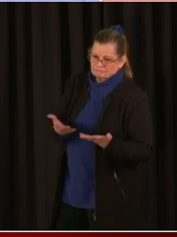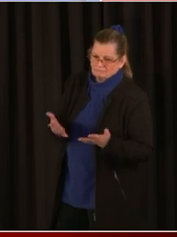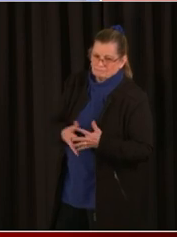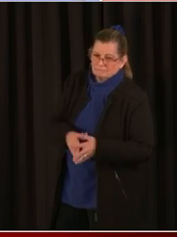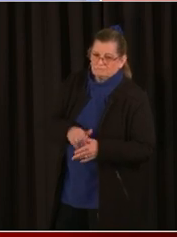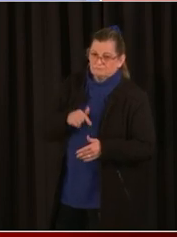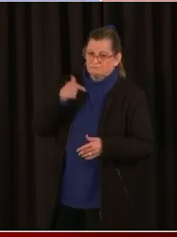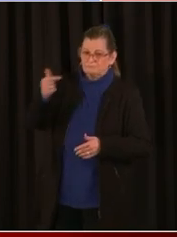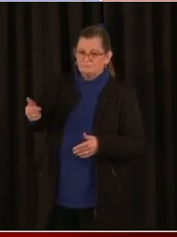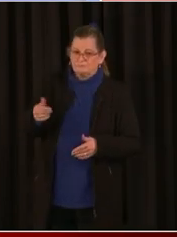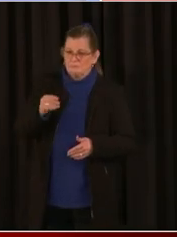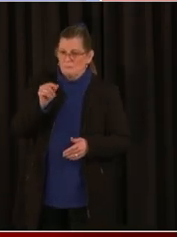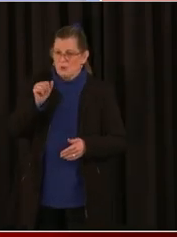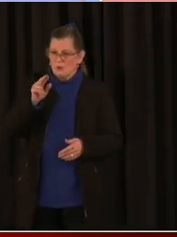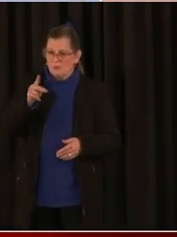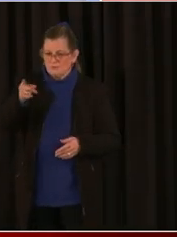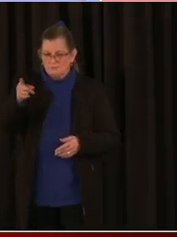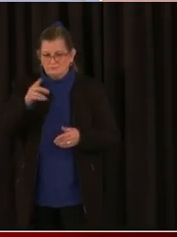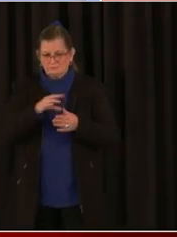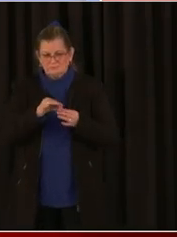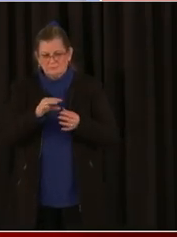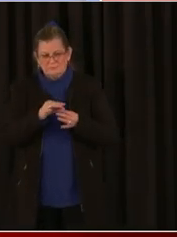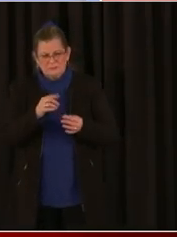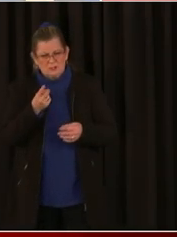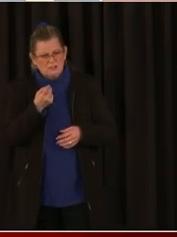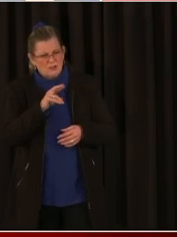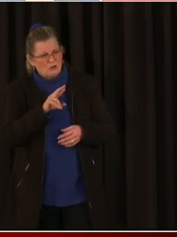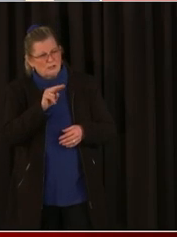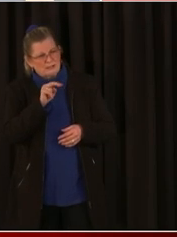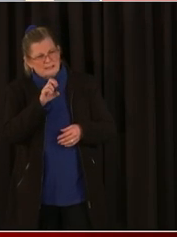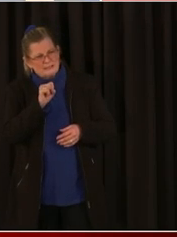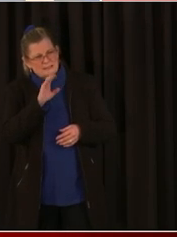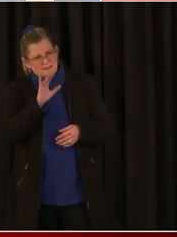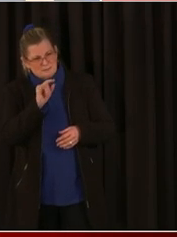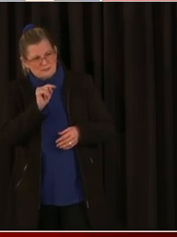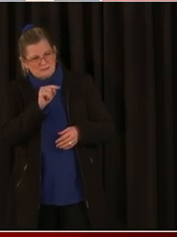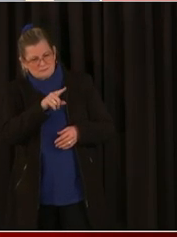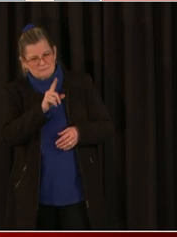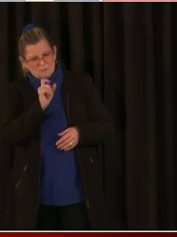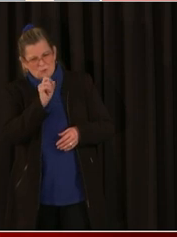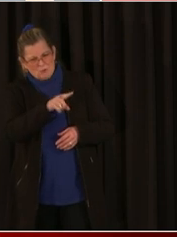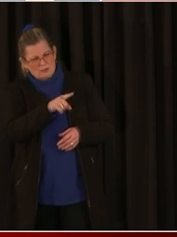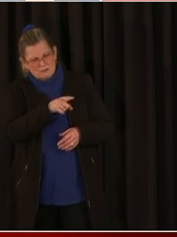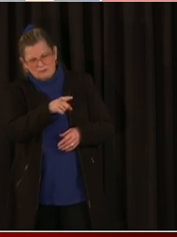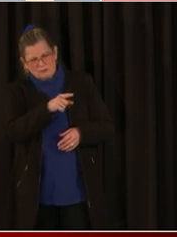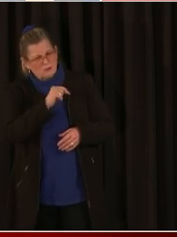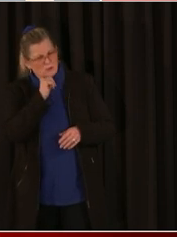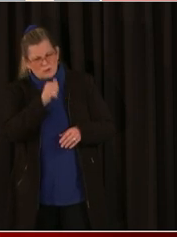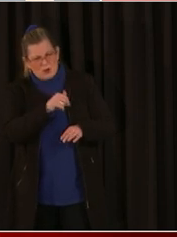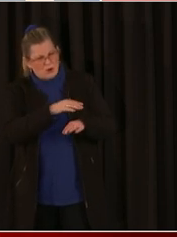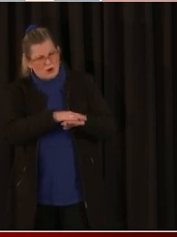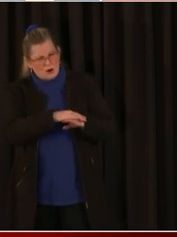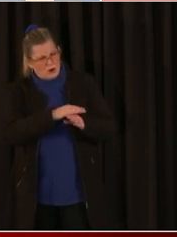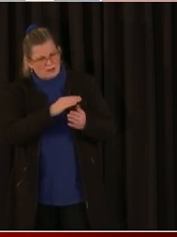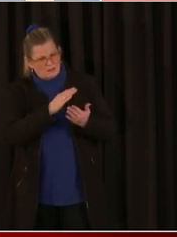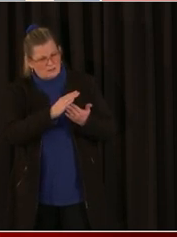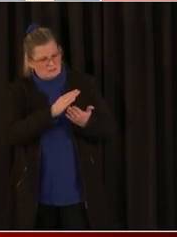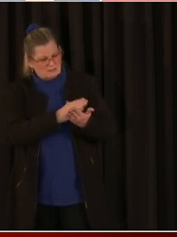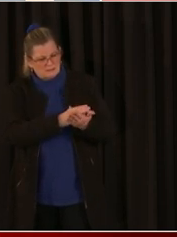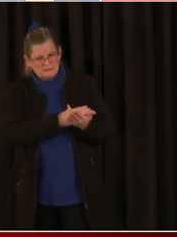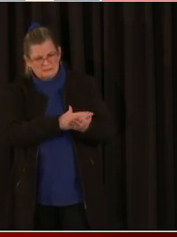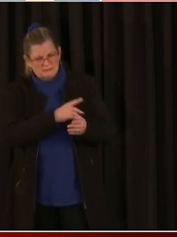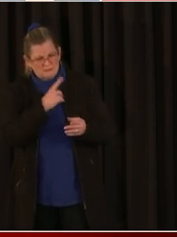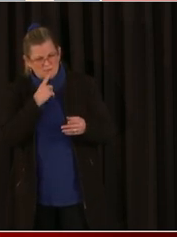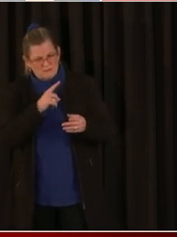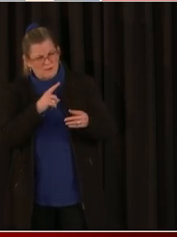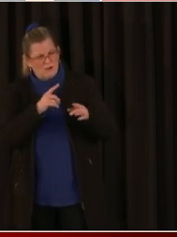Yes. Thank you. A couple questions for Dr. Nesbitt. One, you're not on the list to testify before the DC Council today. Can you tell